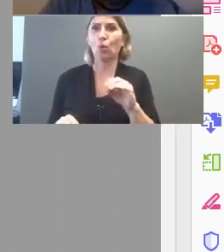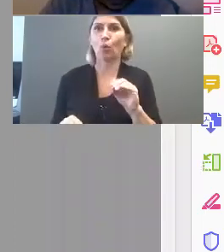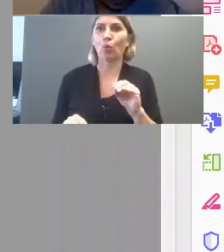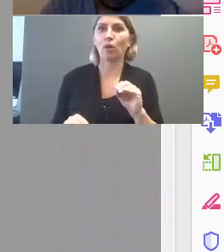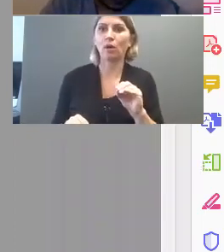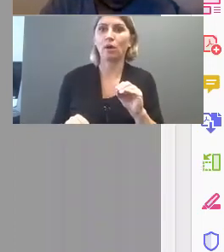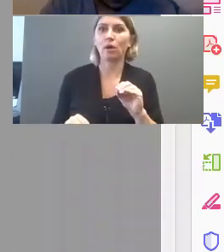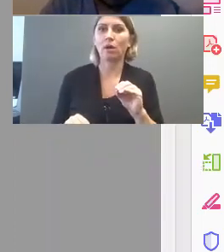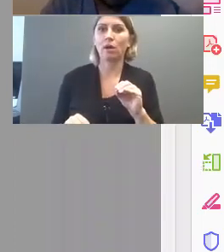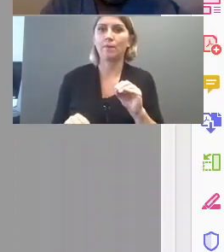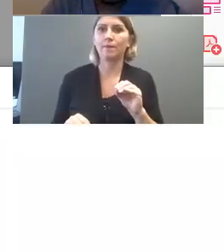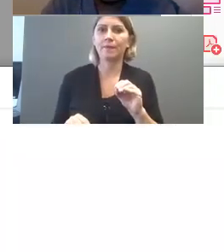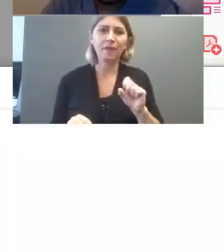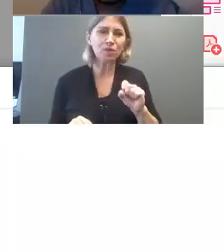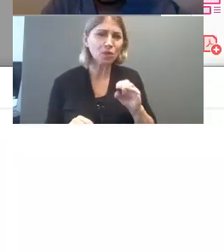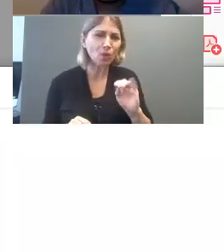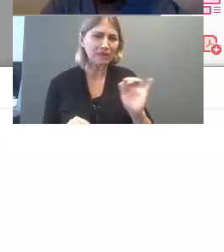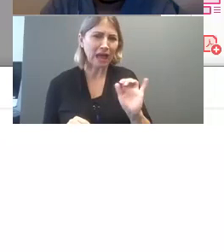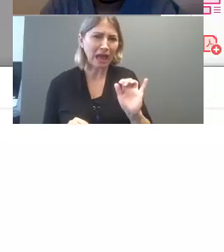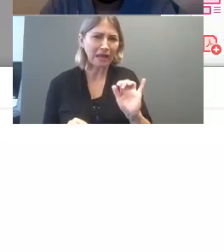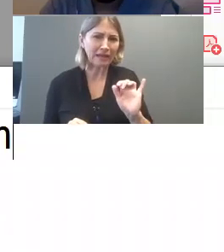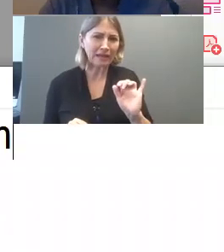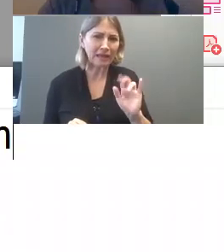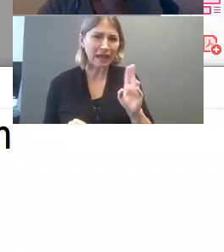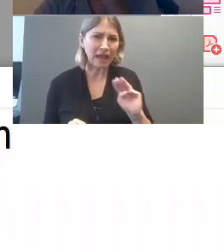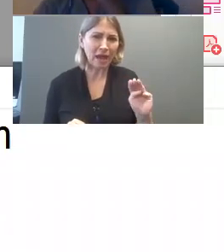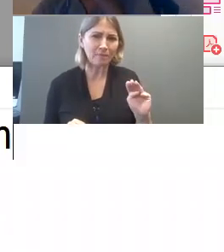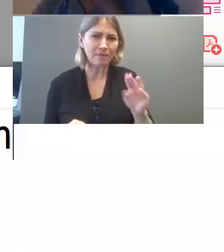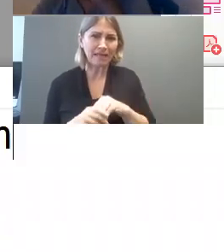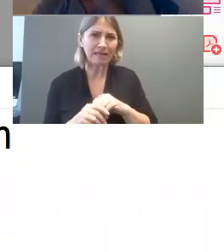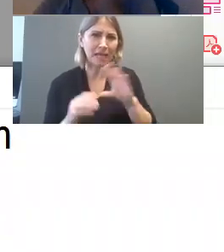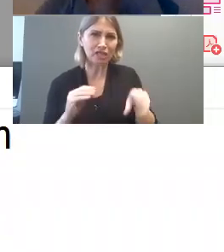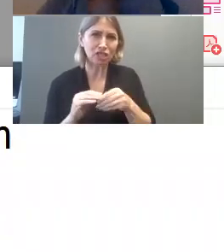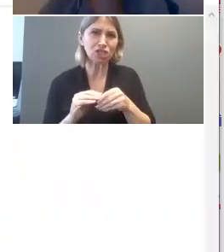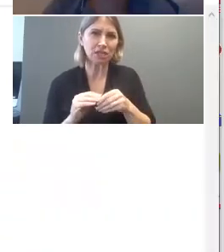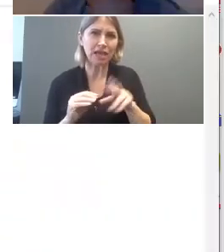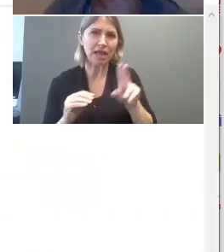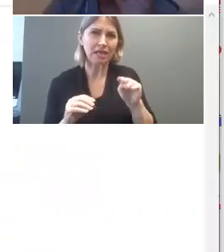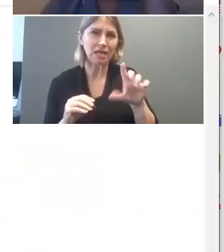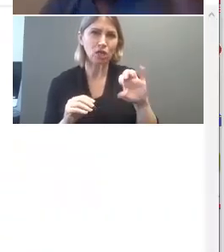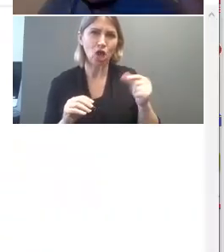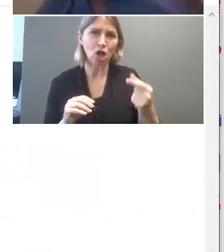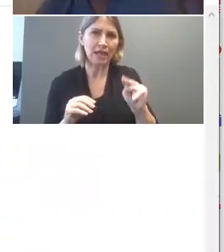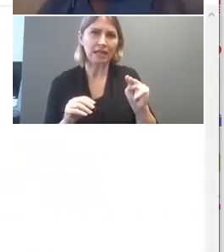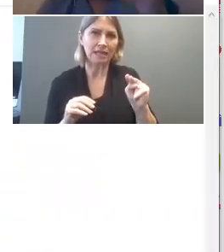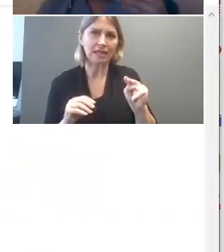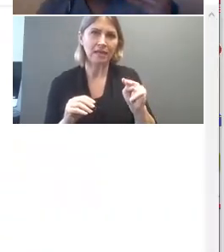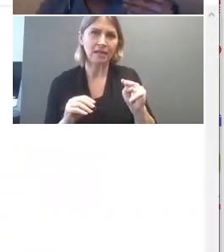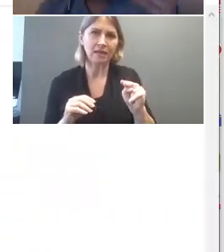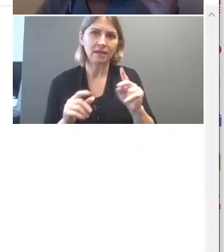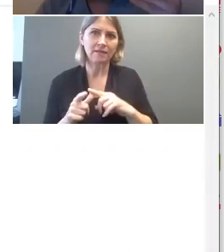I'll copy this. So like then and in addition to this n log n, dependence on Yes. n comes